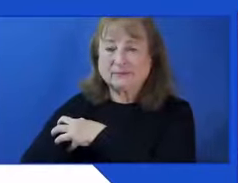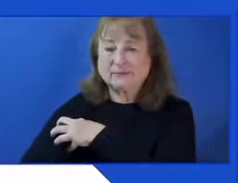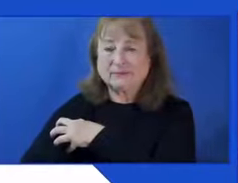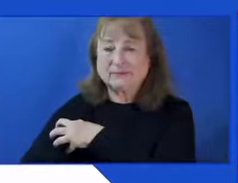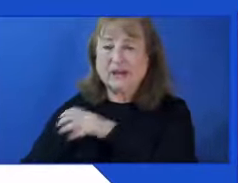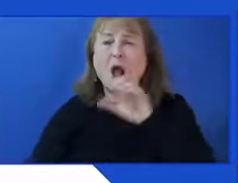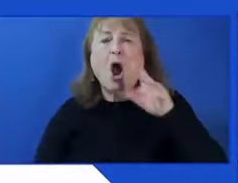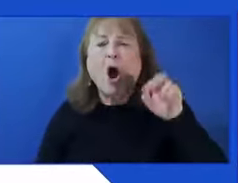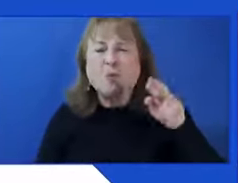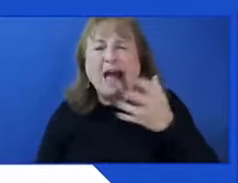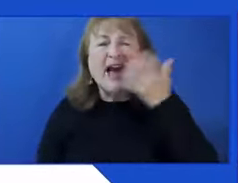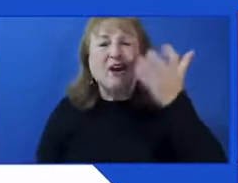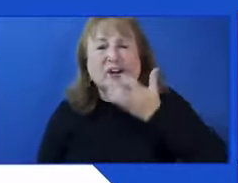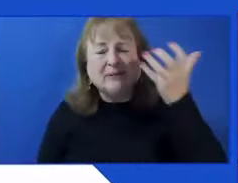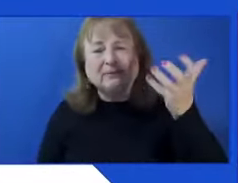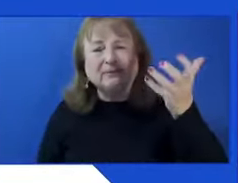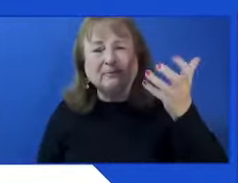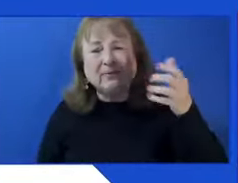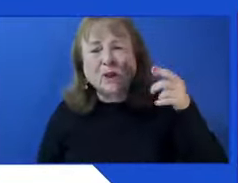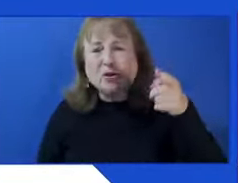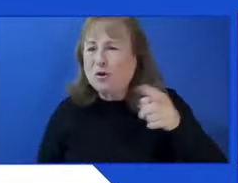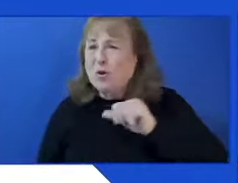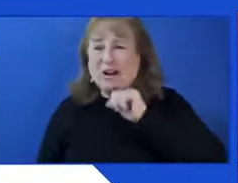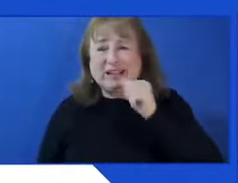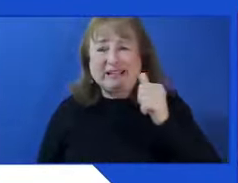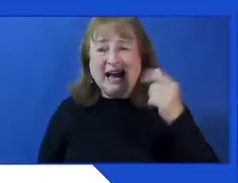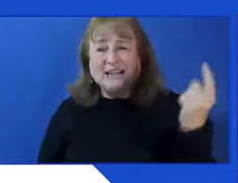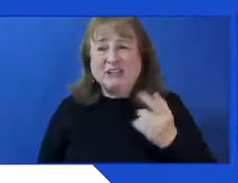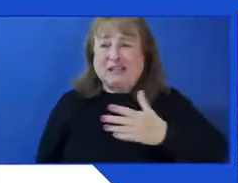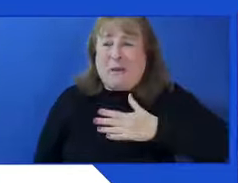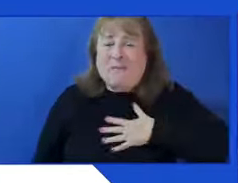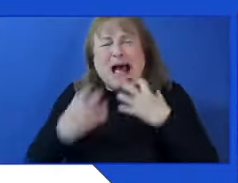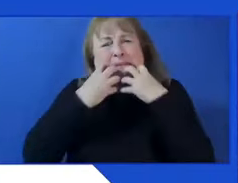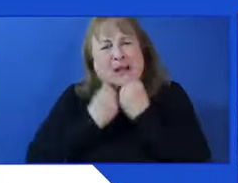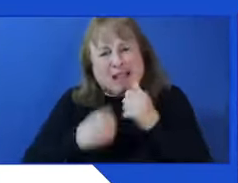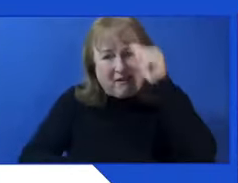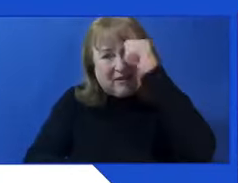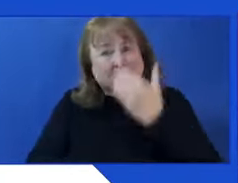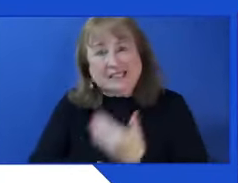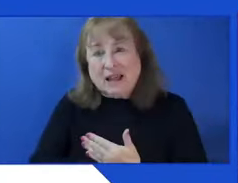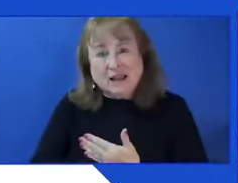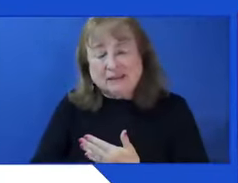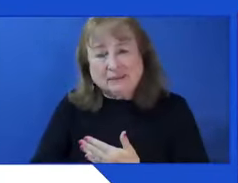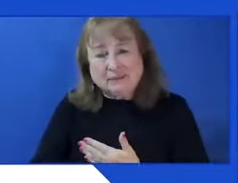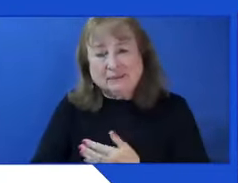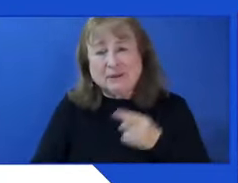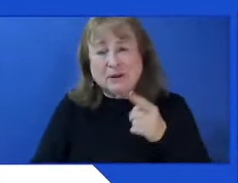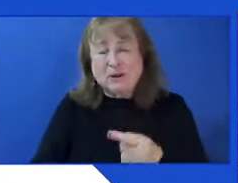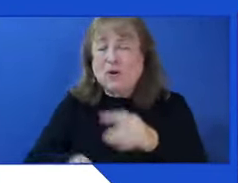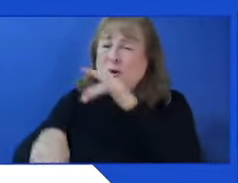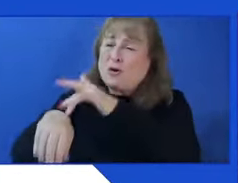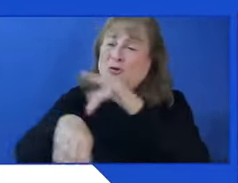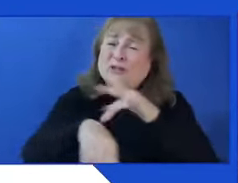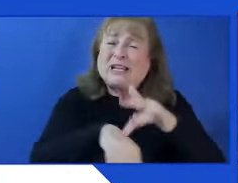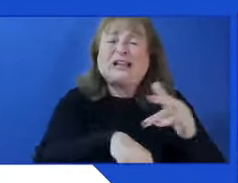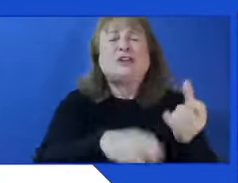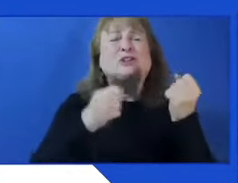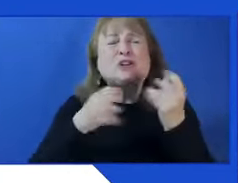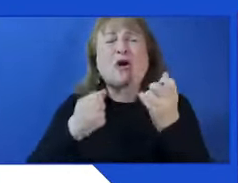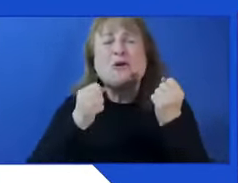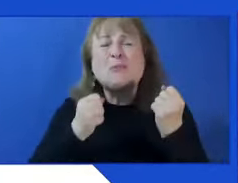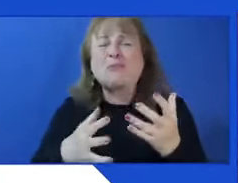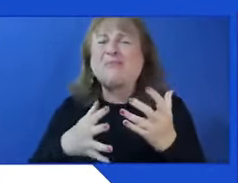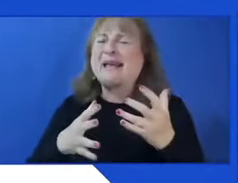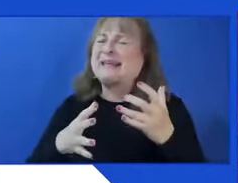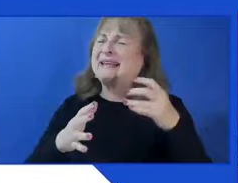Omer, you're not just my beloved son. You touch so many in